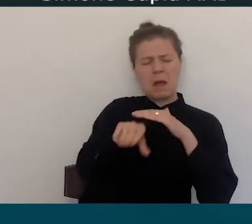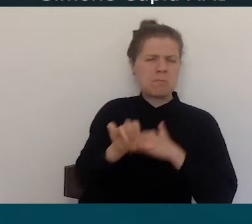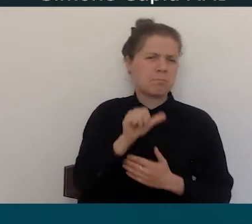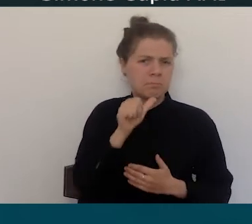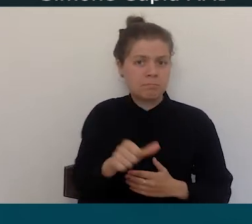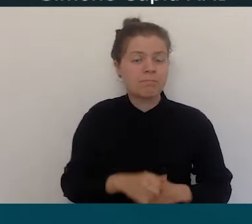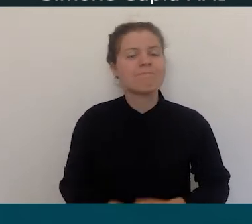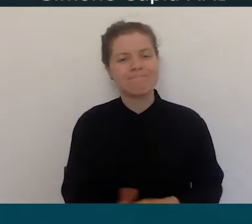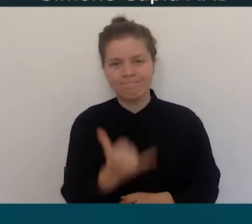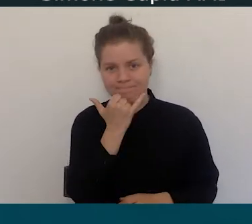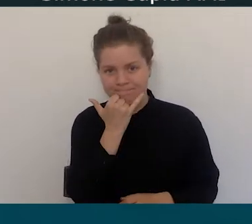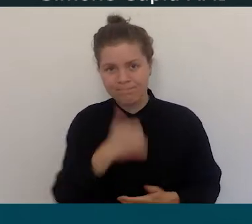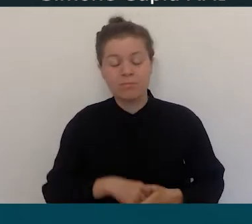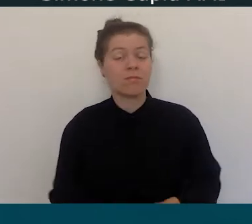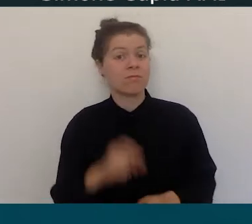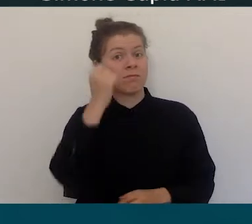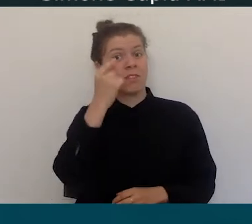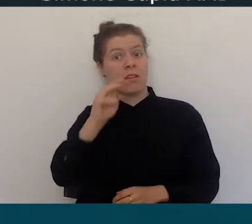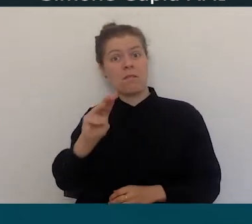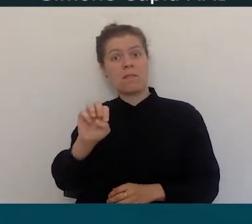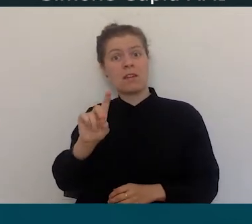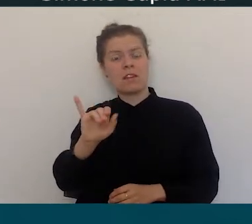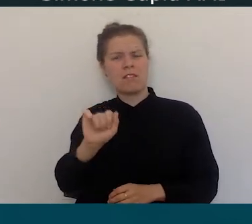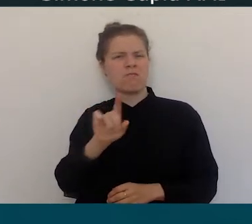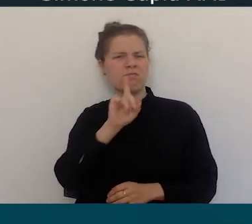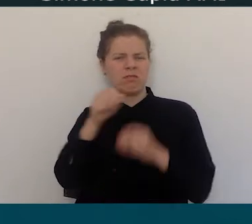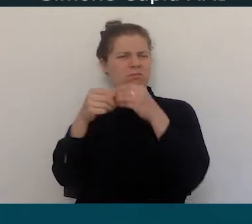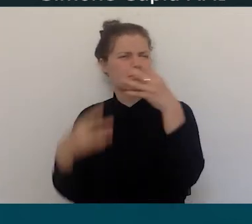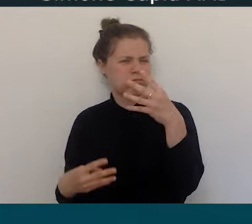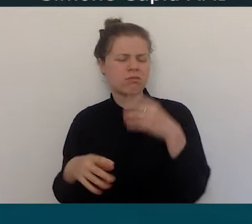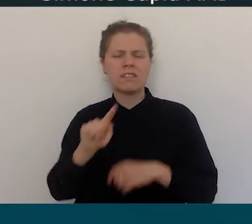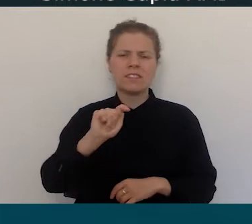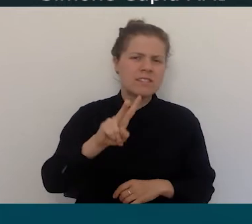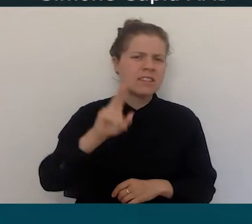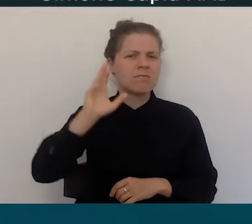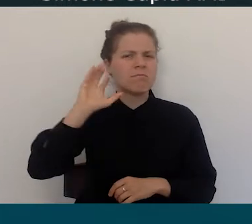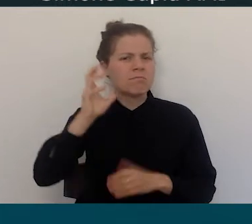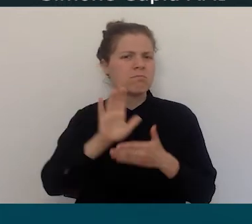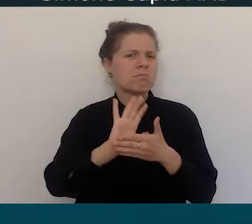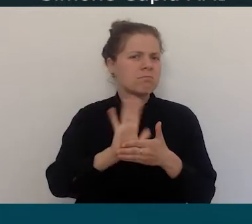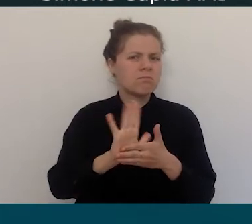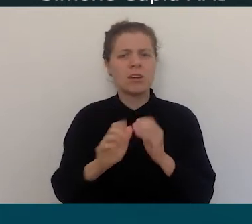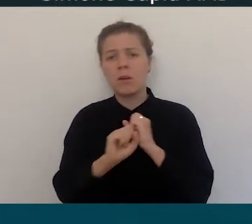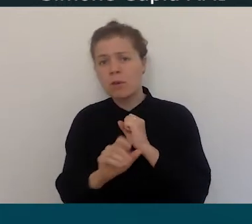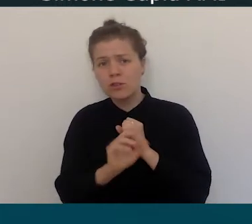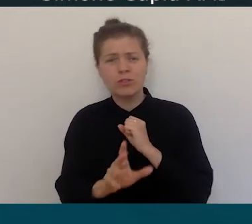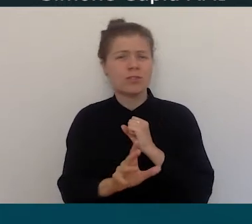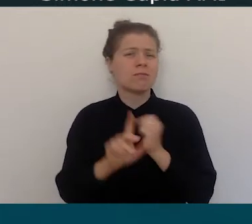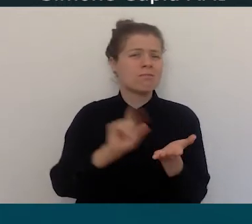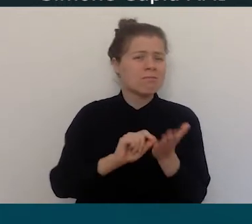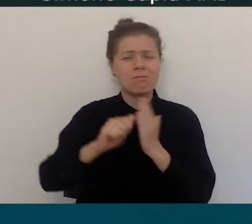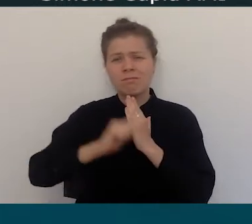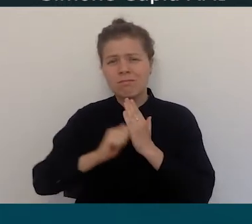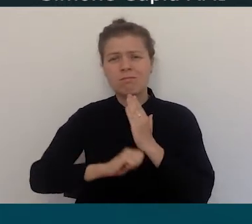is comprised of a number of different things. So we're talking television, film, podcasts, newspapers, commercials, all kinds of social